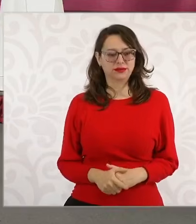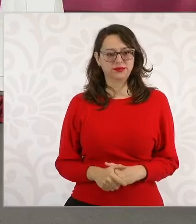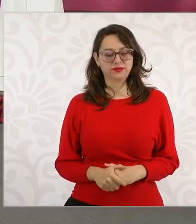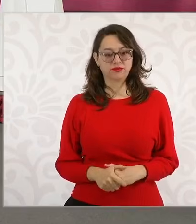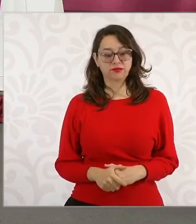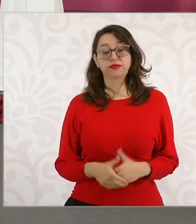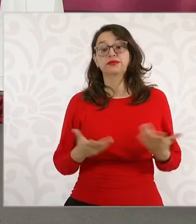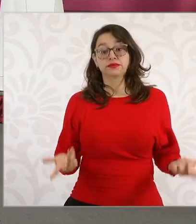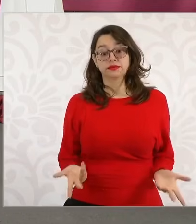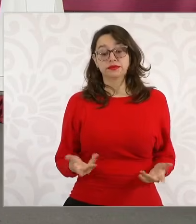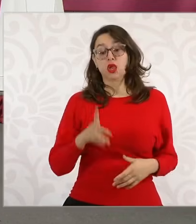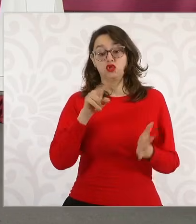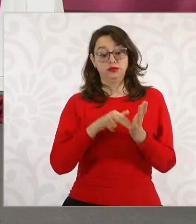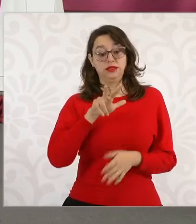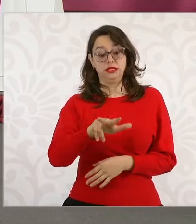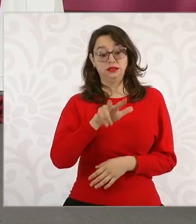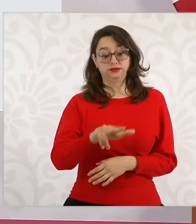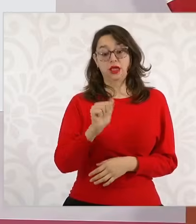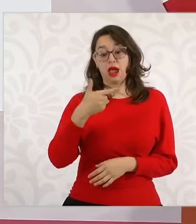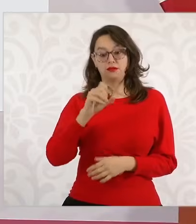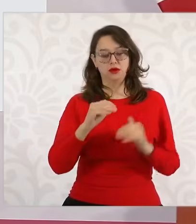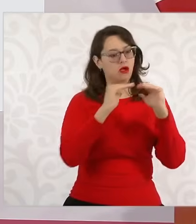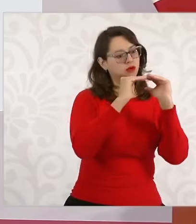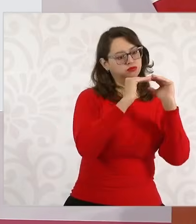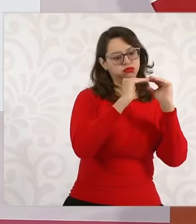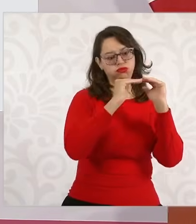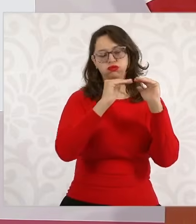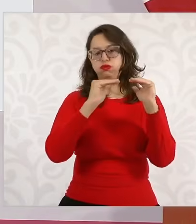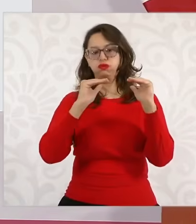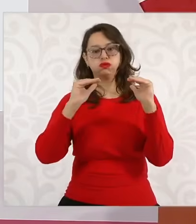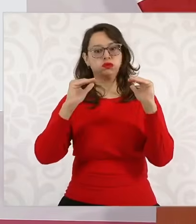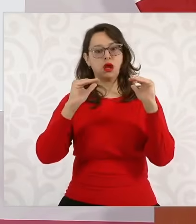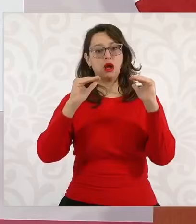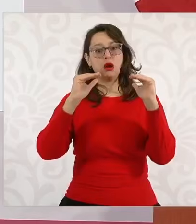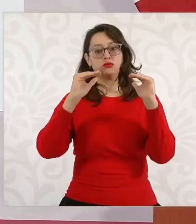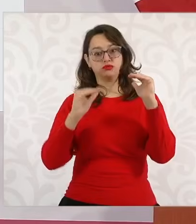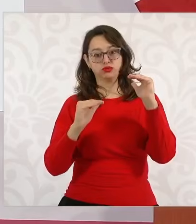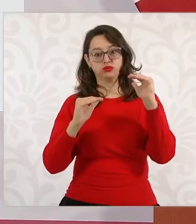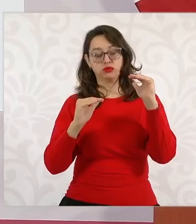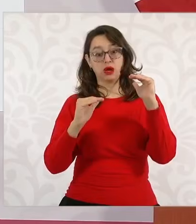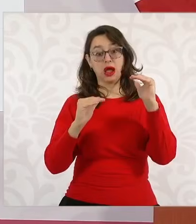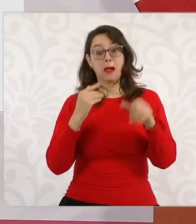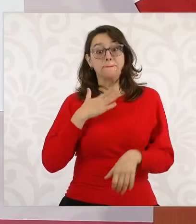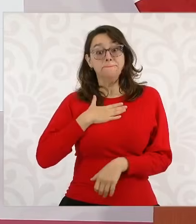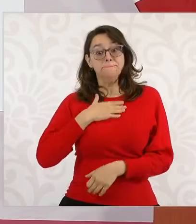Llega el presidente López Obrador, estabiliza, comienza a bajar, y este es nuestro primer año.